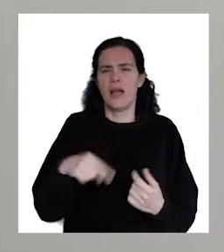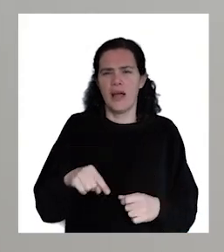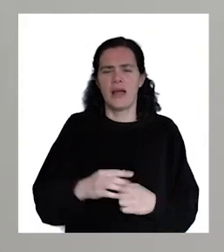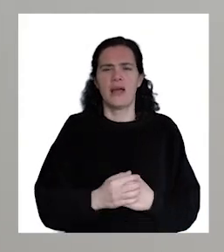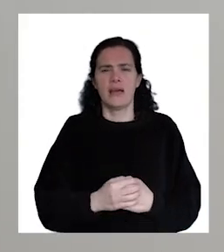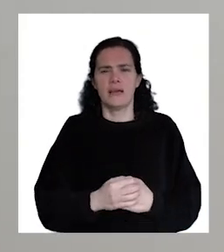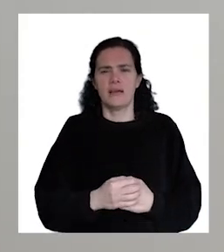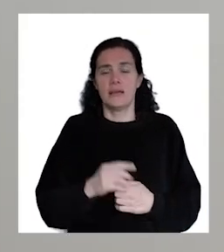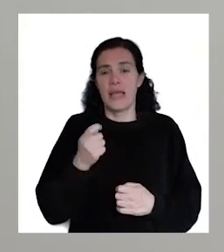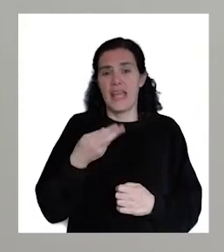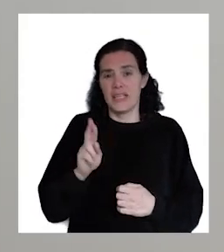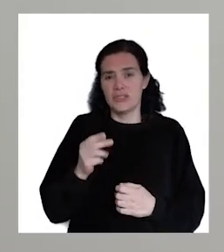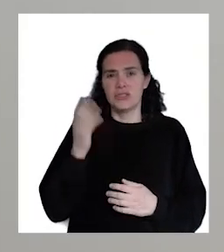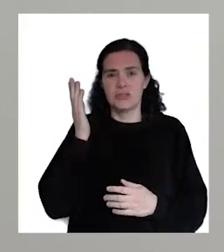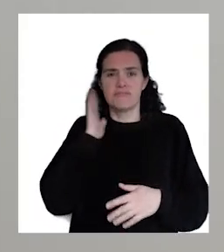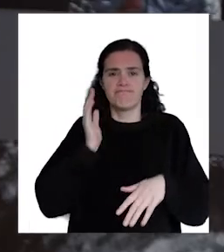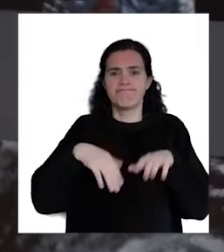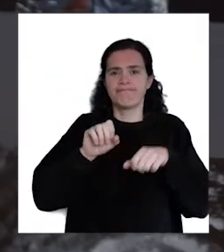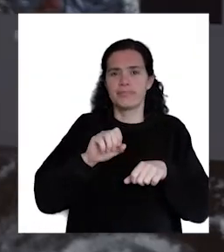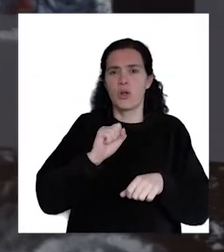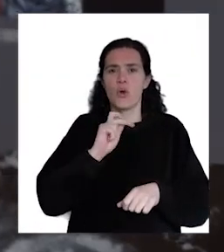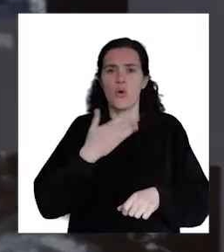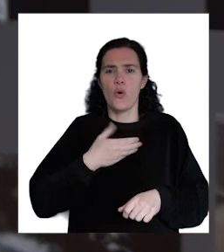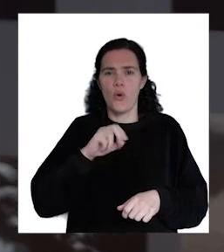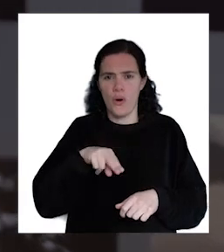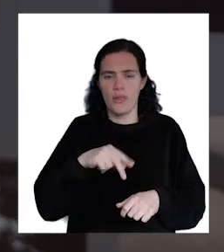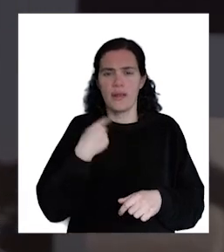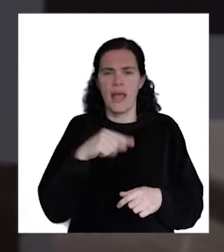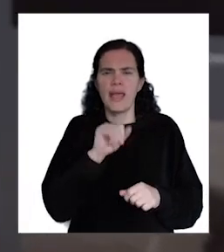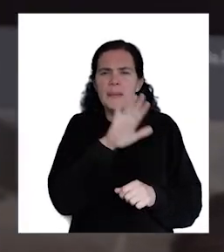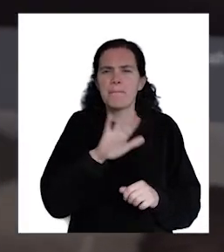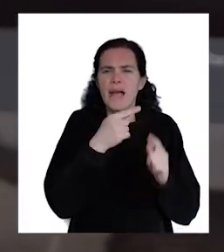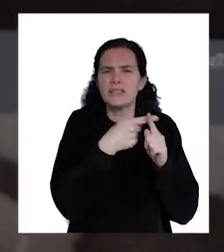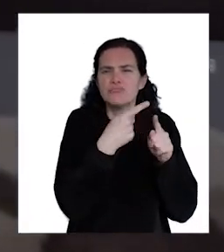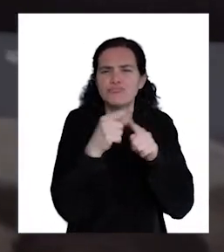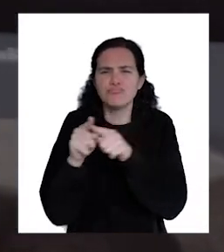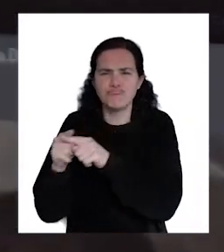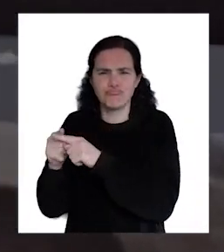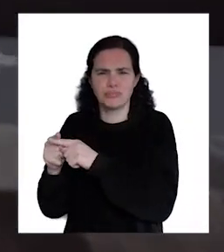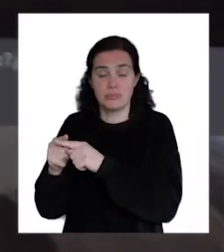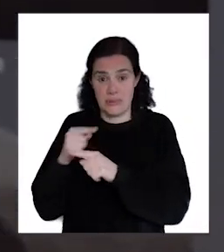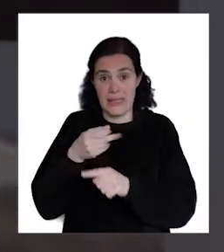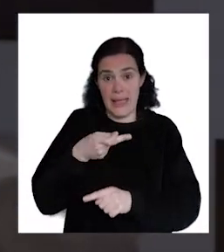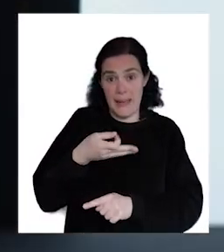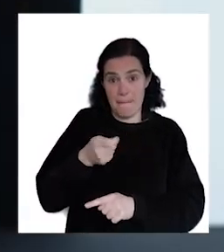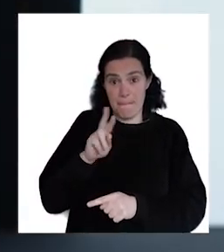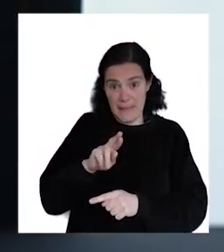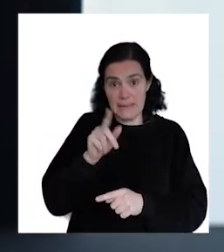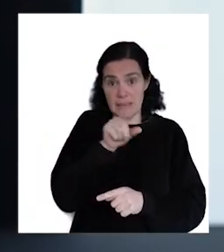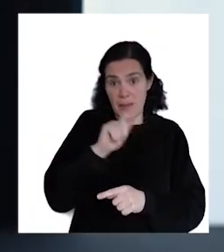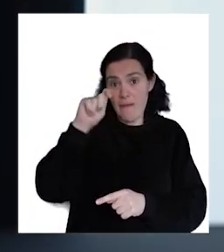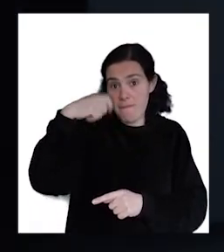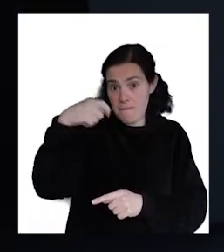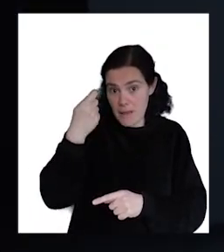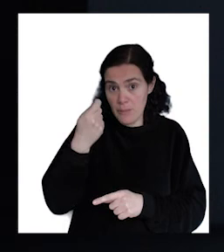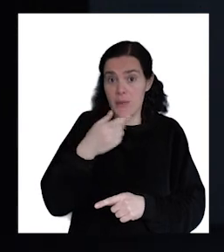have with ex-slave Gordon, what we have with so many images in Apex or in the